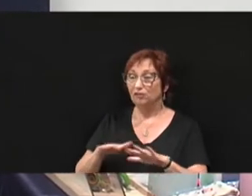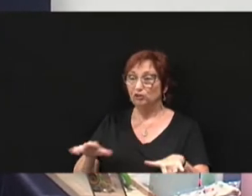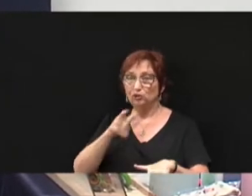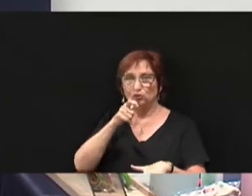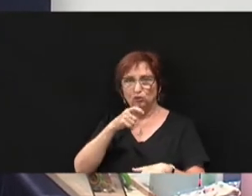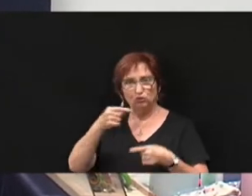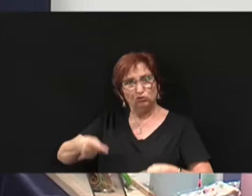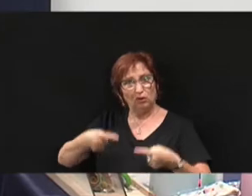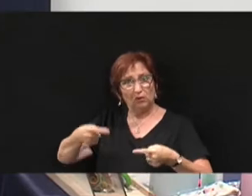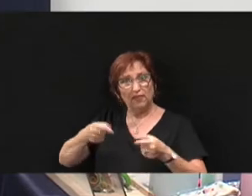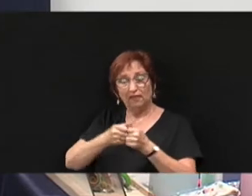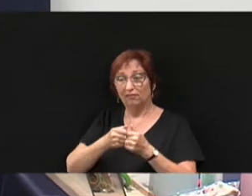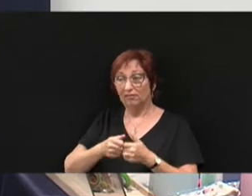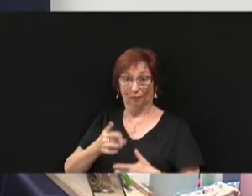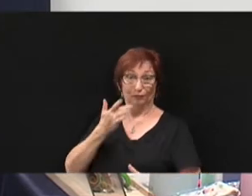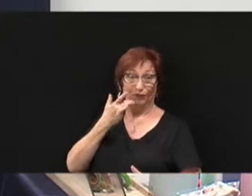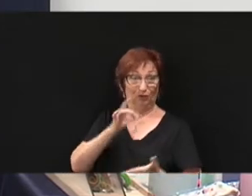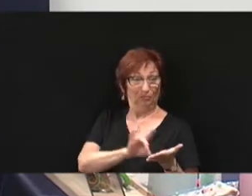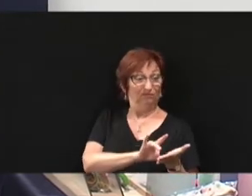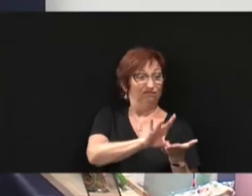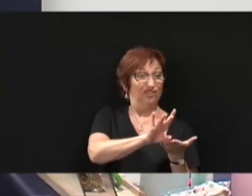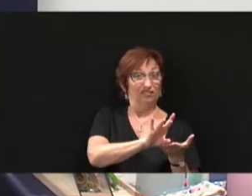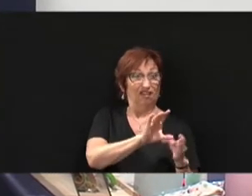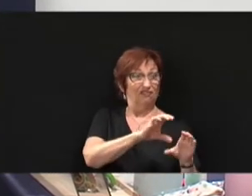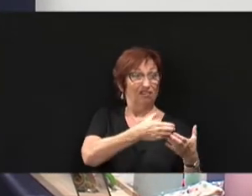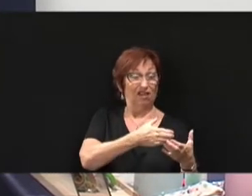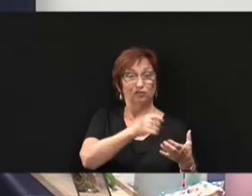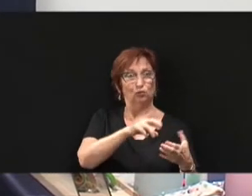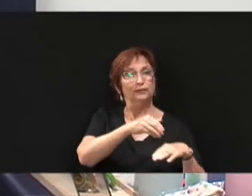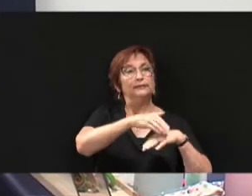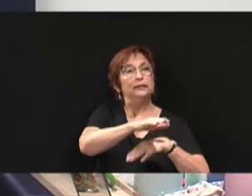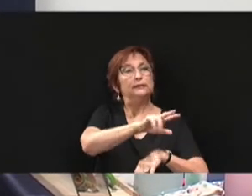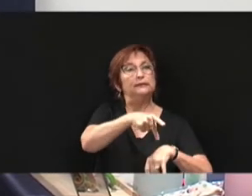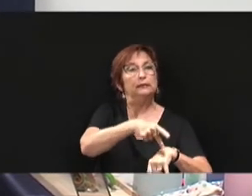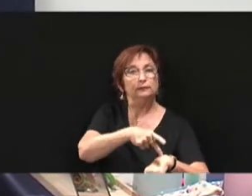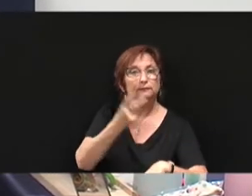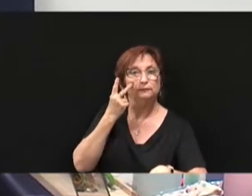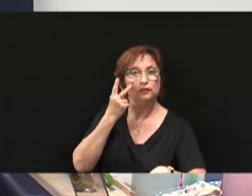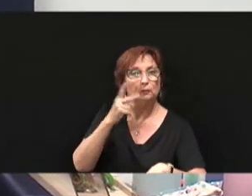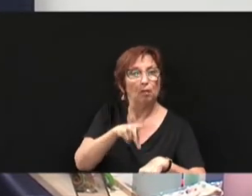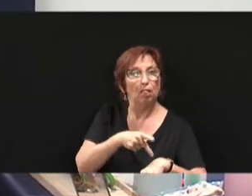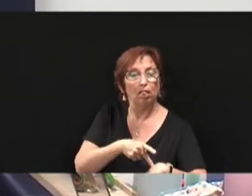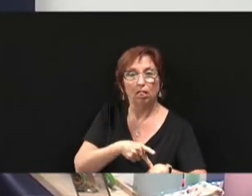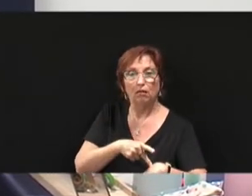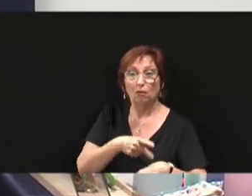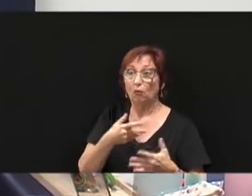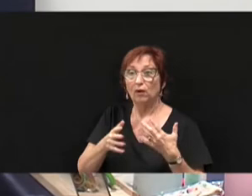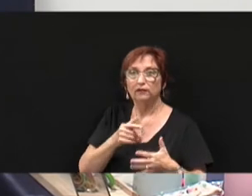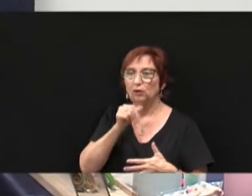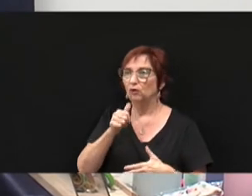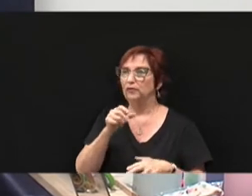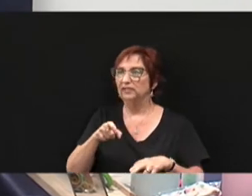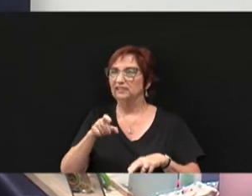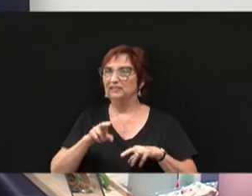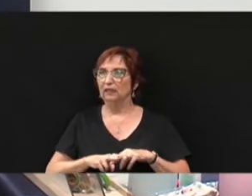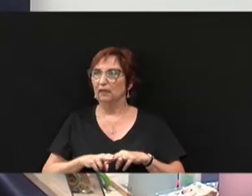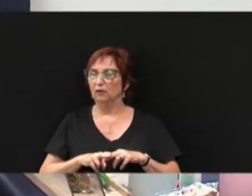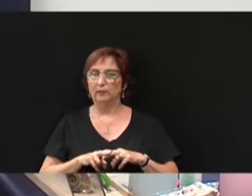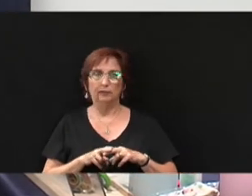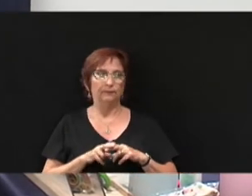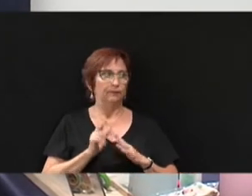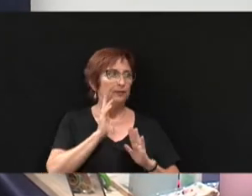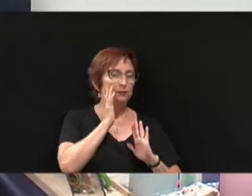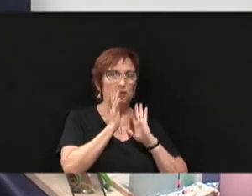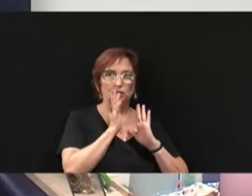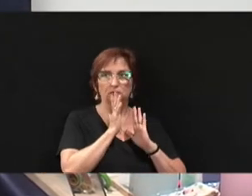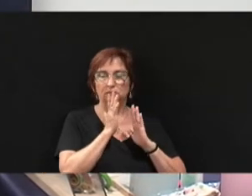kicked out of the classroom, sent to the hall, the principal, whatever, so that they don't have to sit there and be embarrassed in front of their peers. And